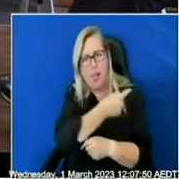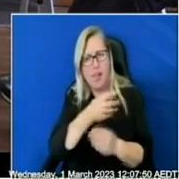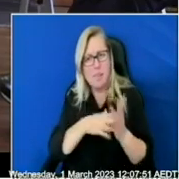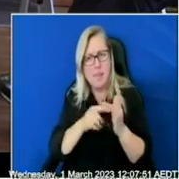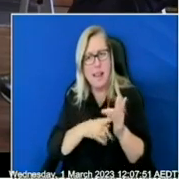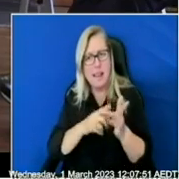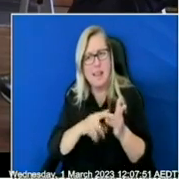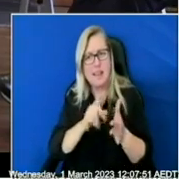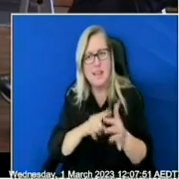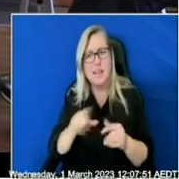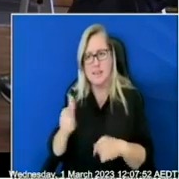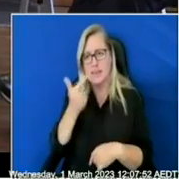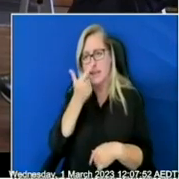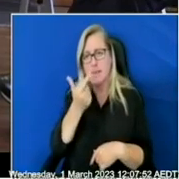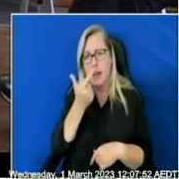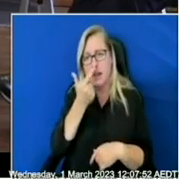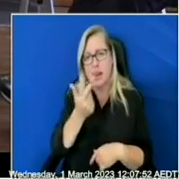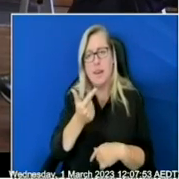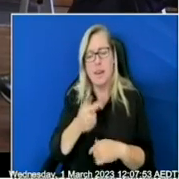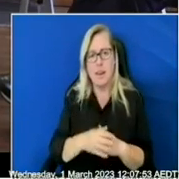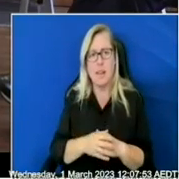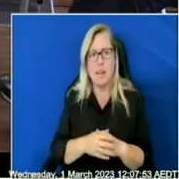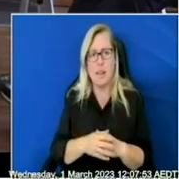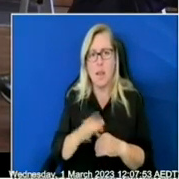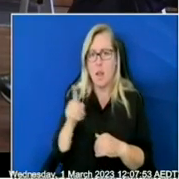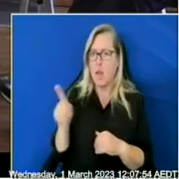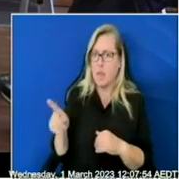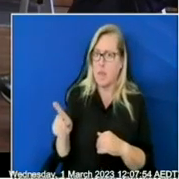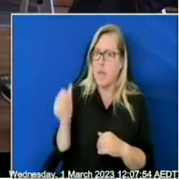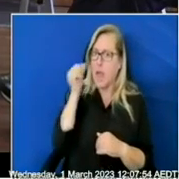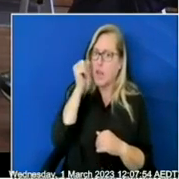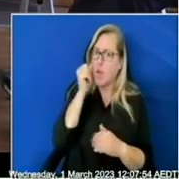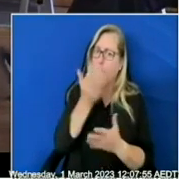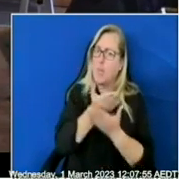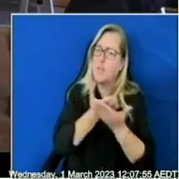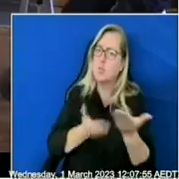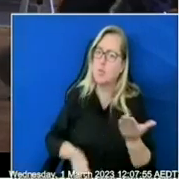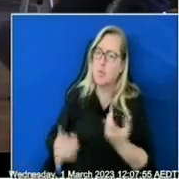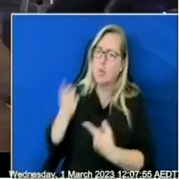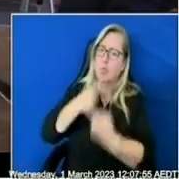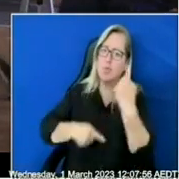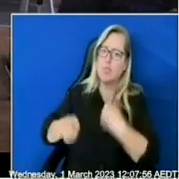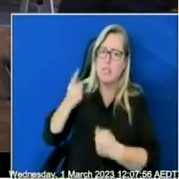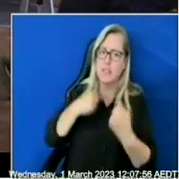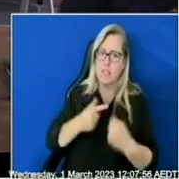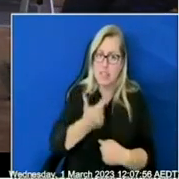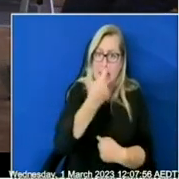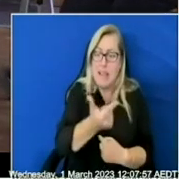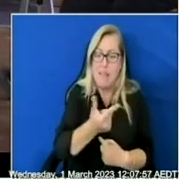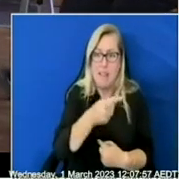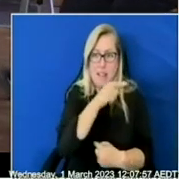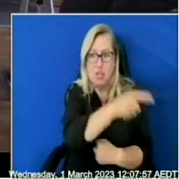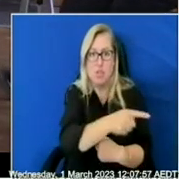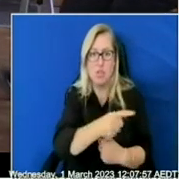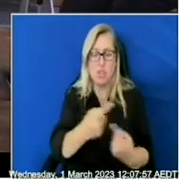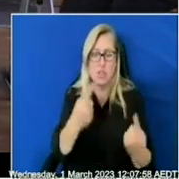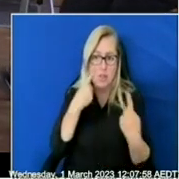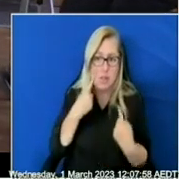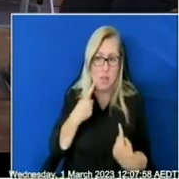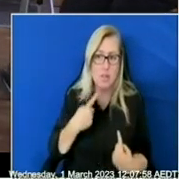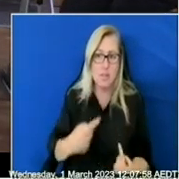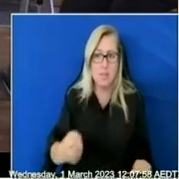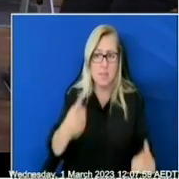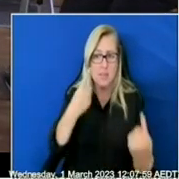Yeah. And they know the story. And just like sob. But the babies are sobbing. 7-year-old. Our babies are sobbing at Mum's grave. Because they were so close. Look at